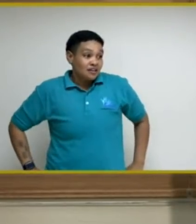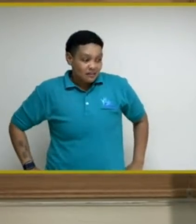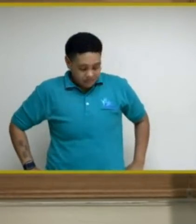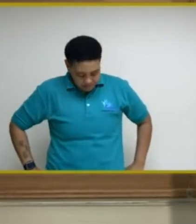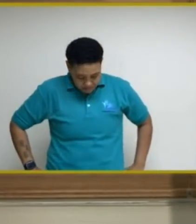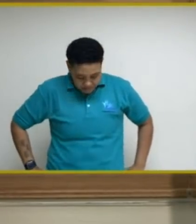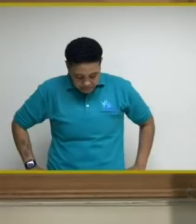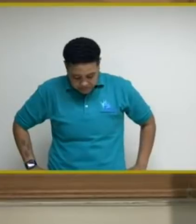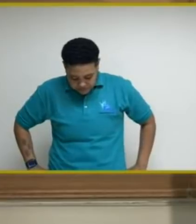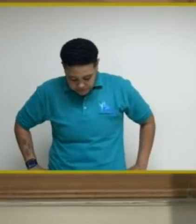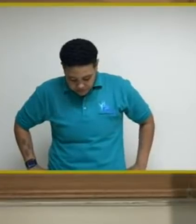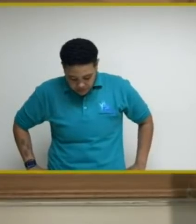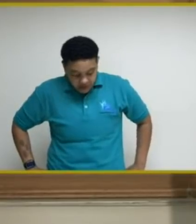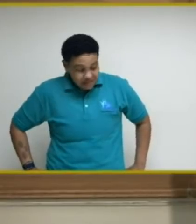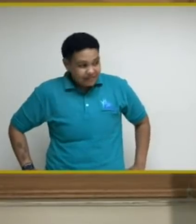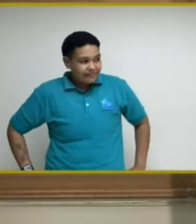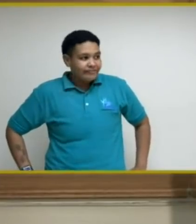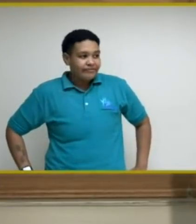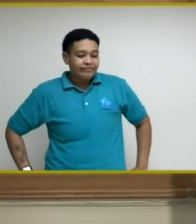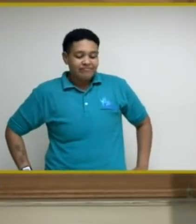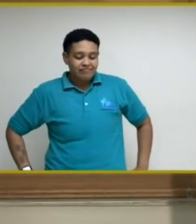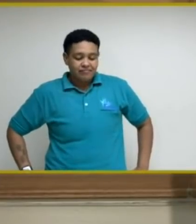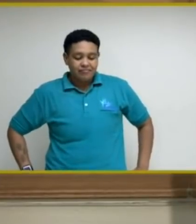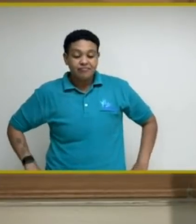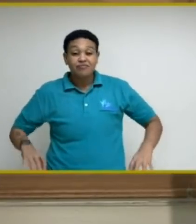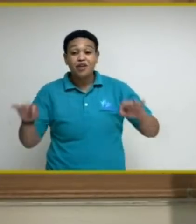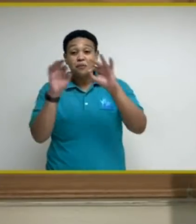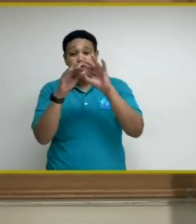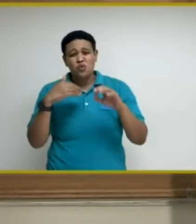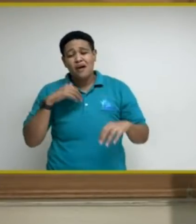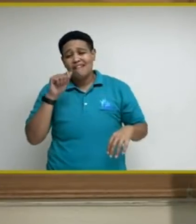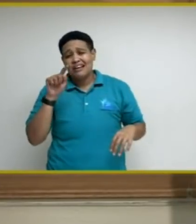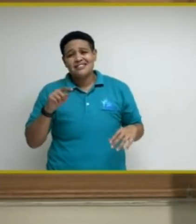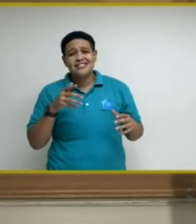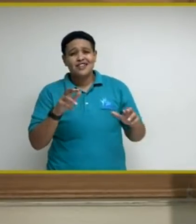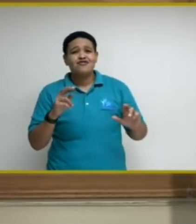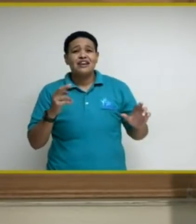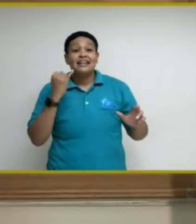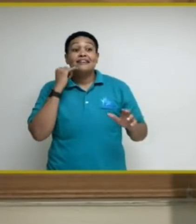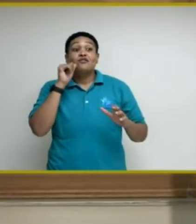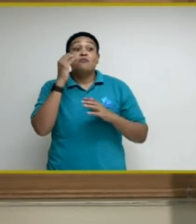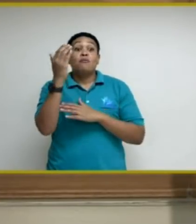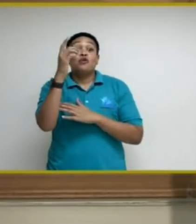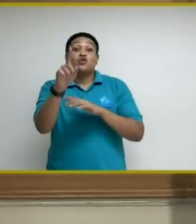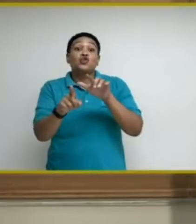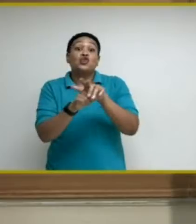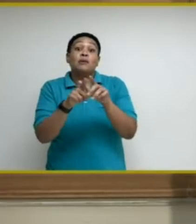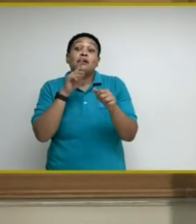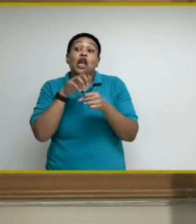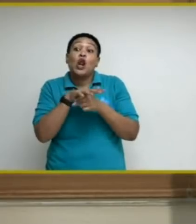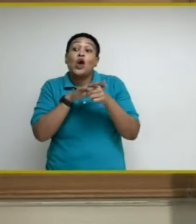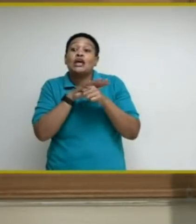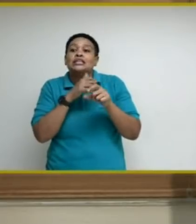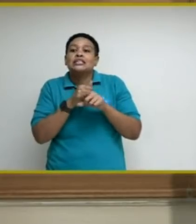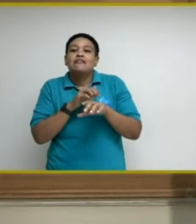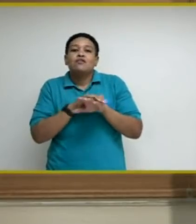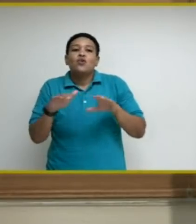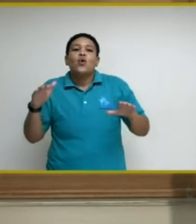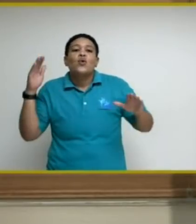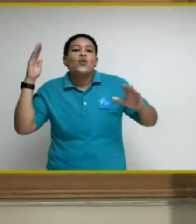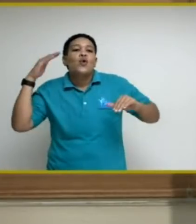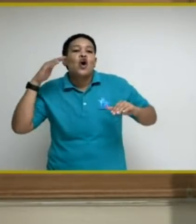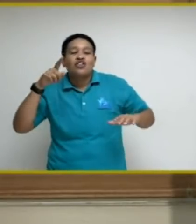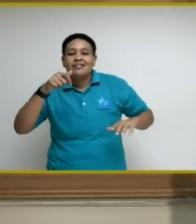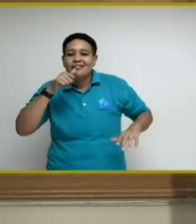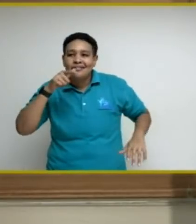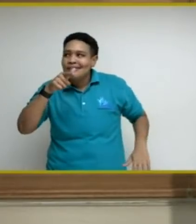in stock. We have AstraZeneca vaccines. So if tomorrow morning you turn up at a location, do not worry